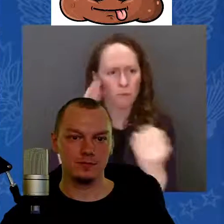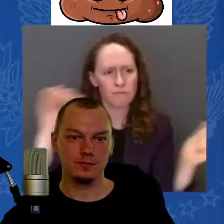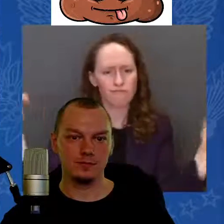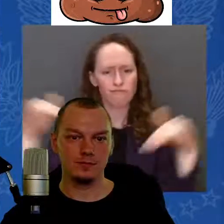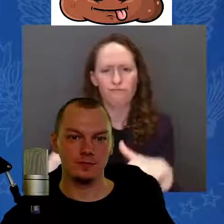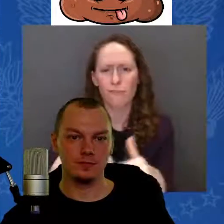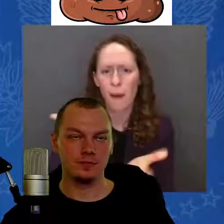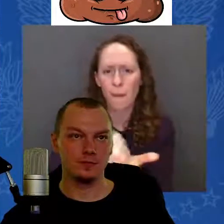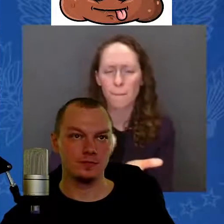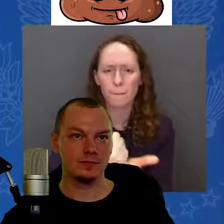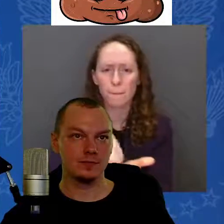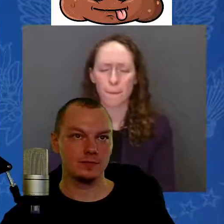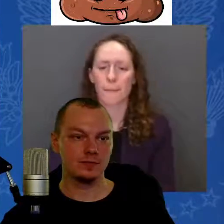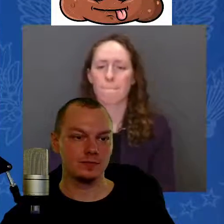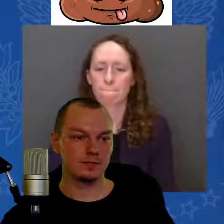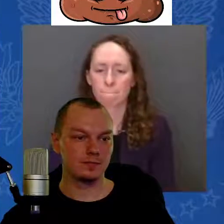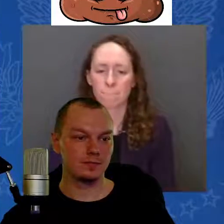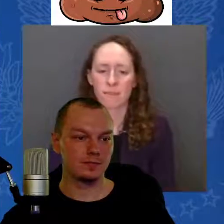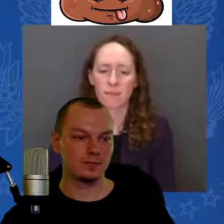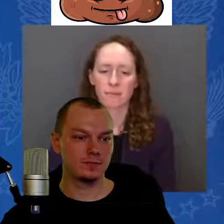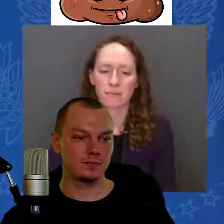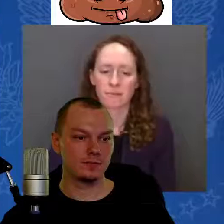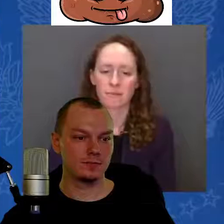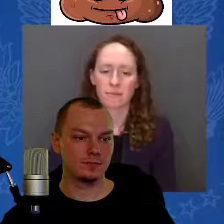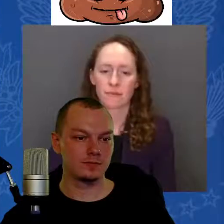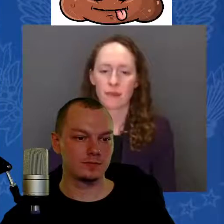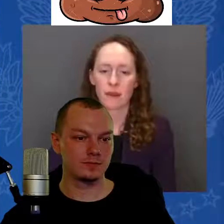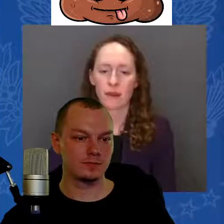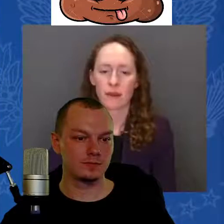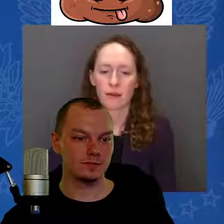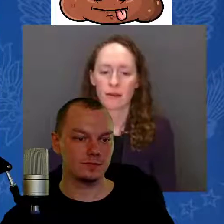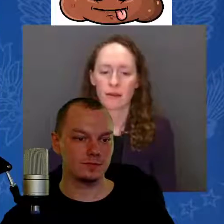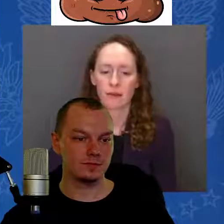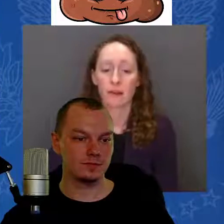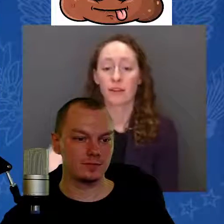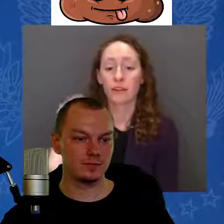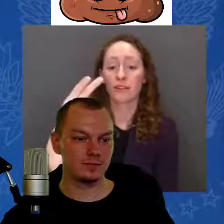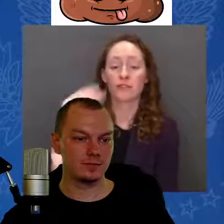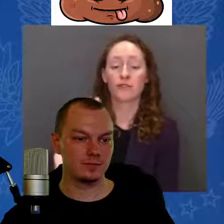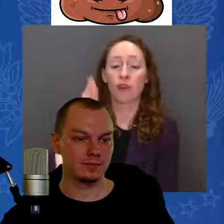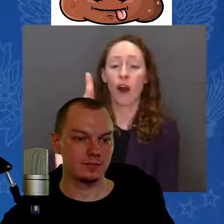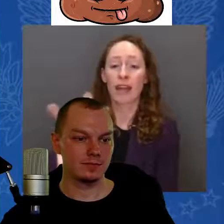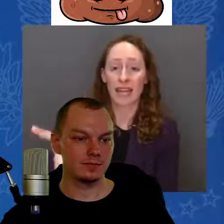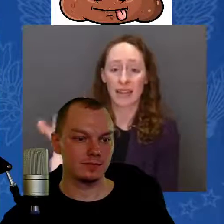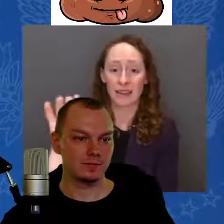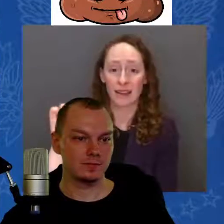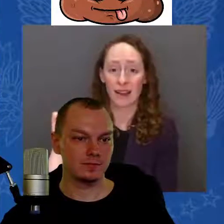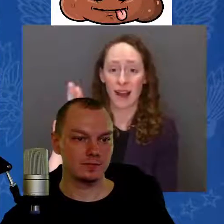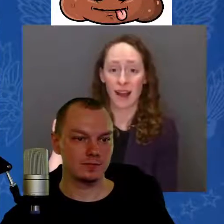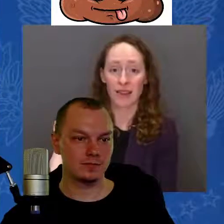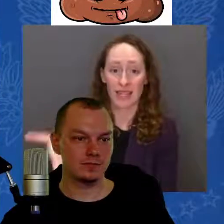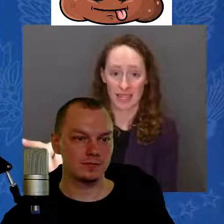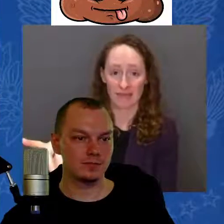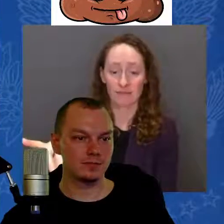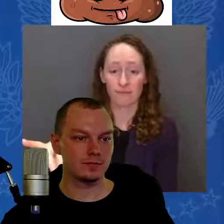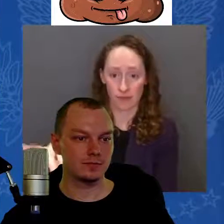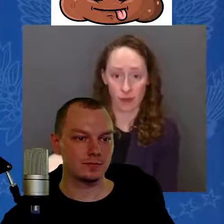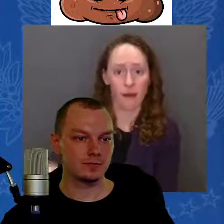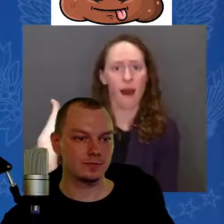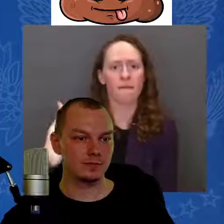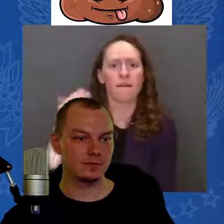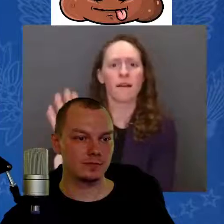County Board of Supervisors. They've stepped up in a mighty way and